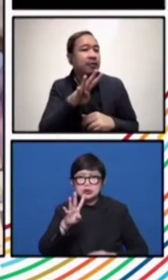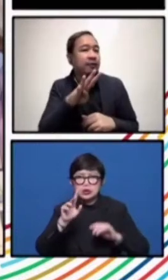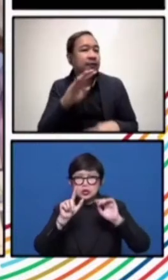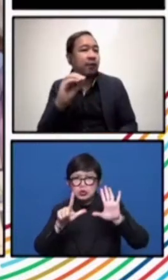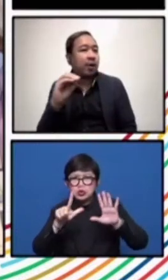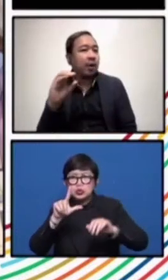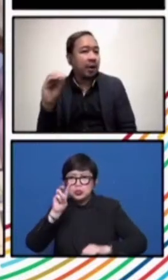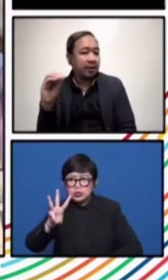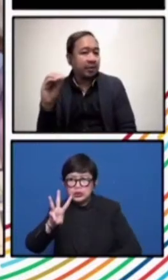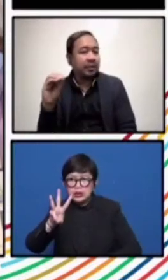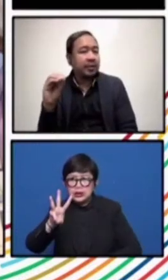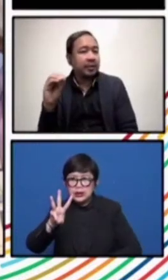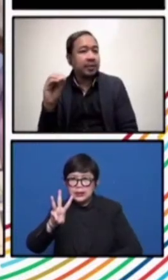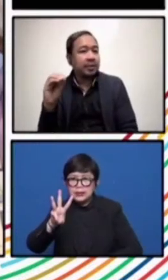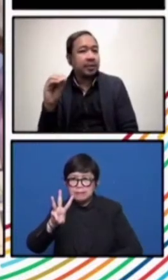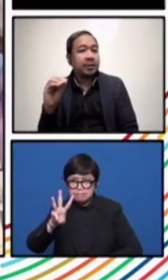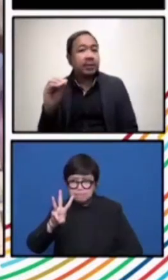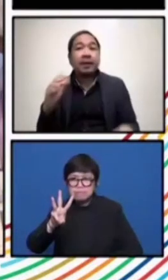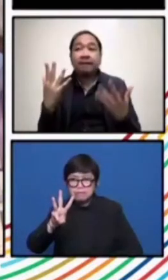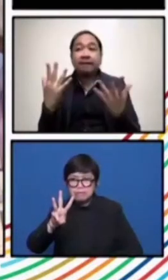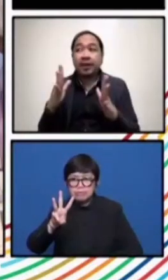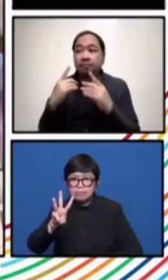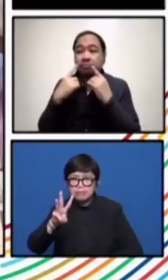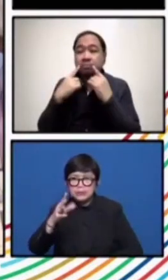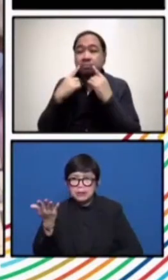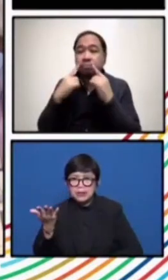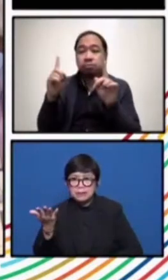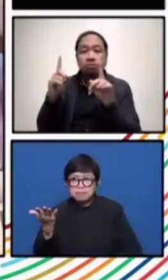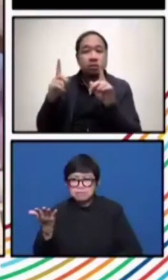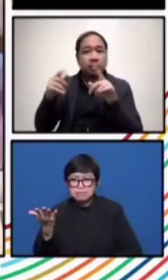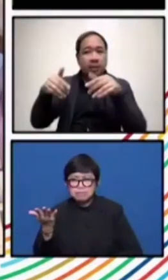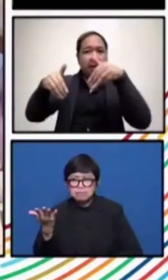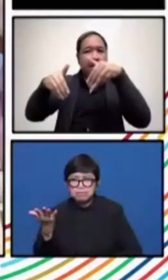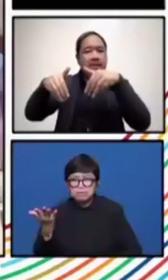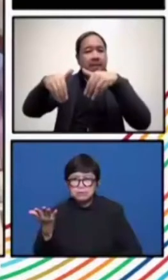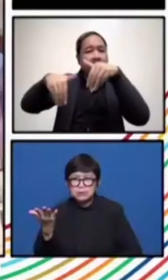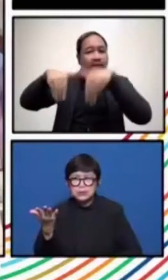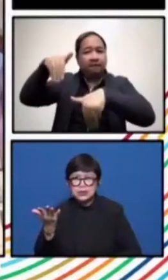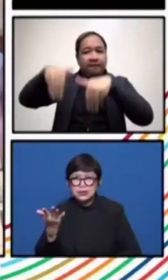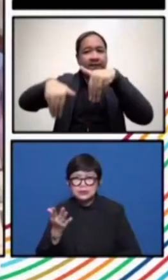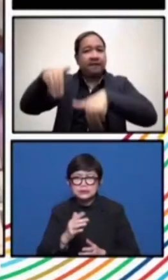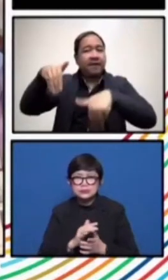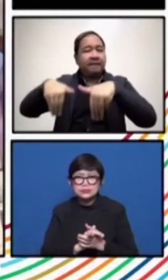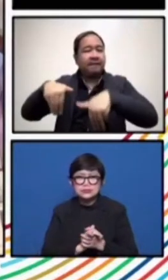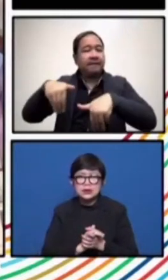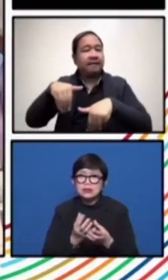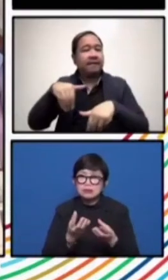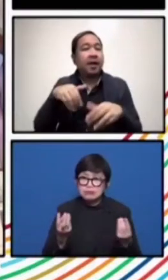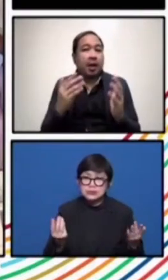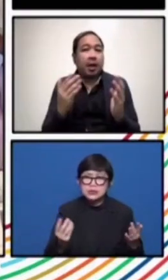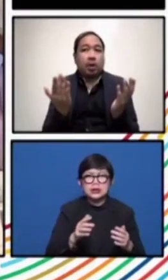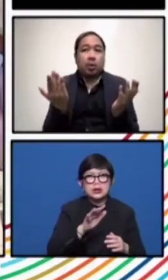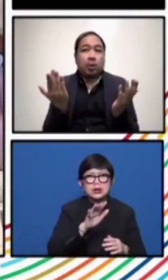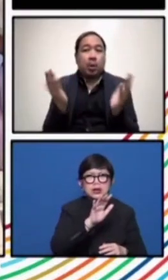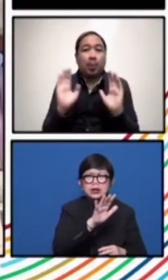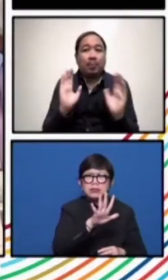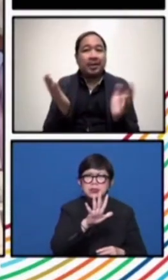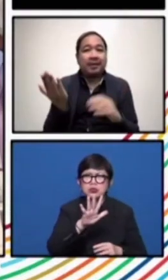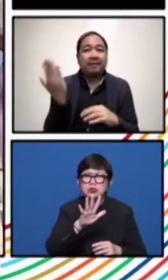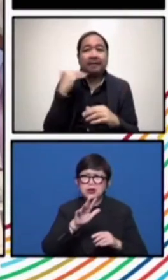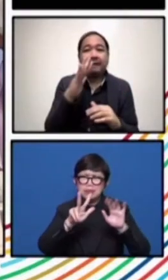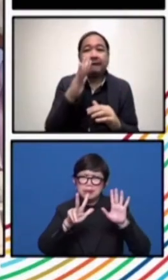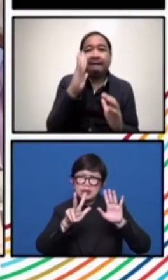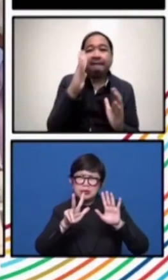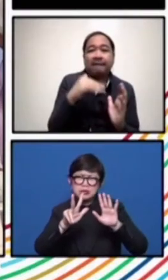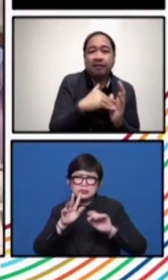460 76 23 foreign eight hundred forty registers